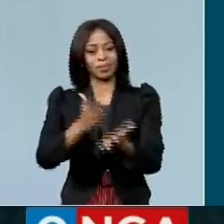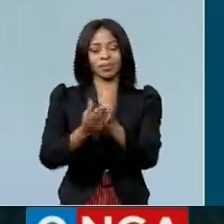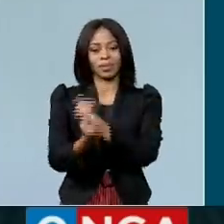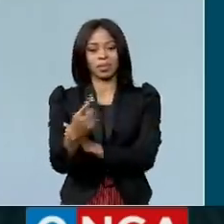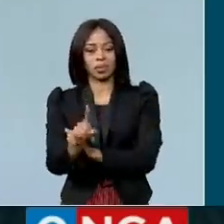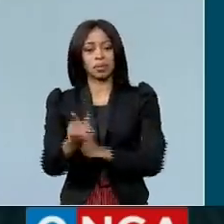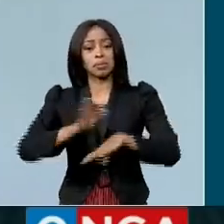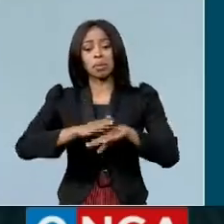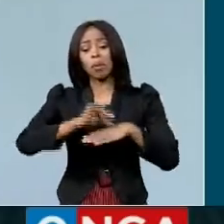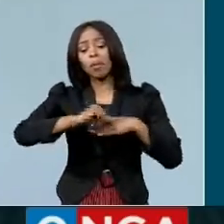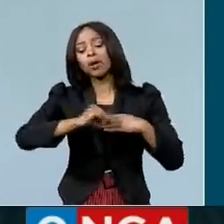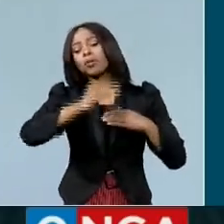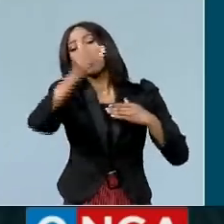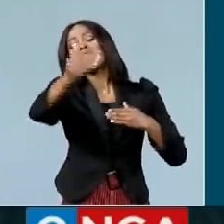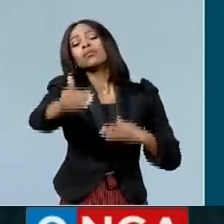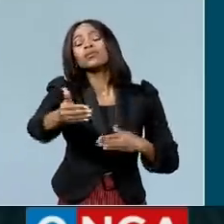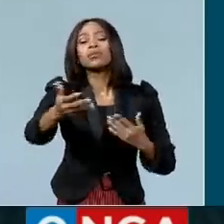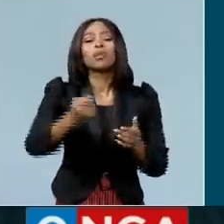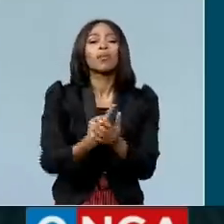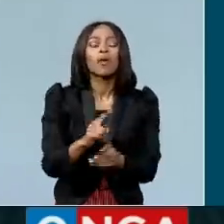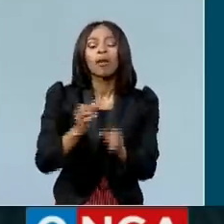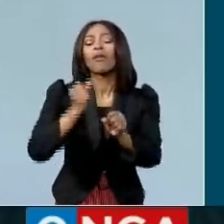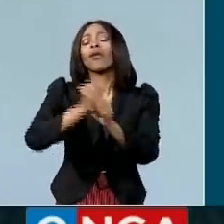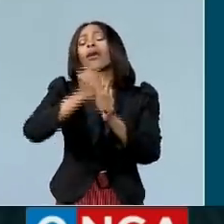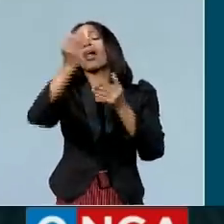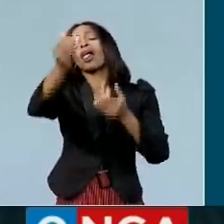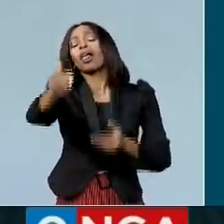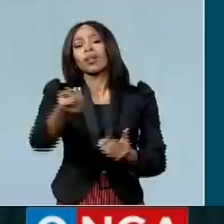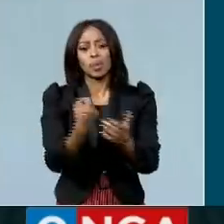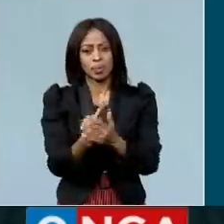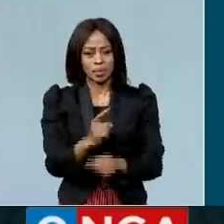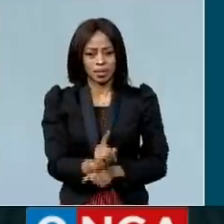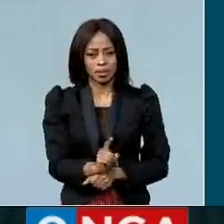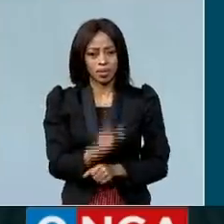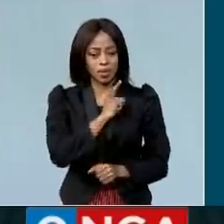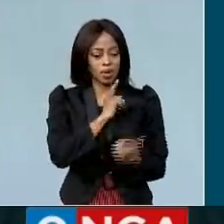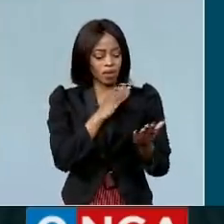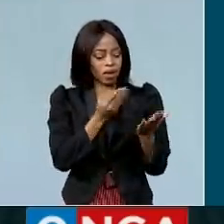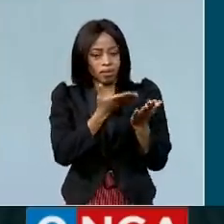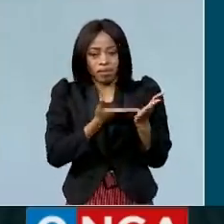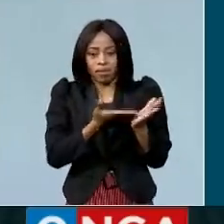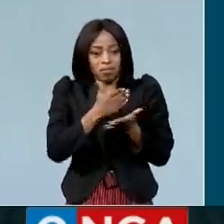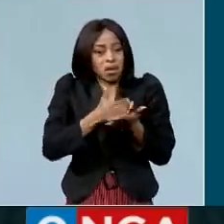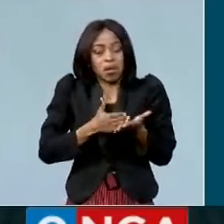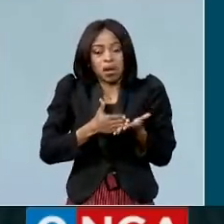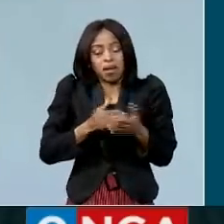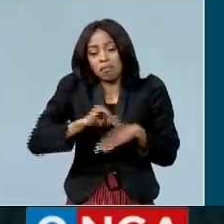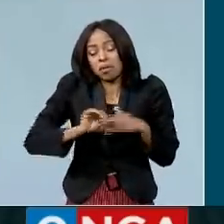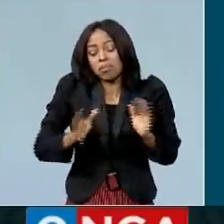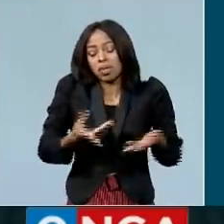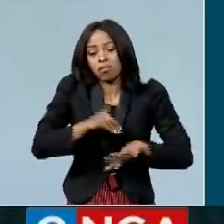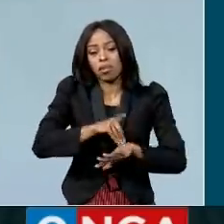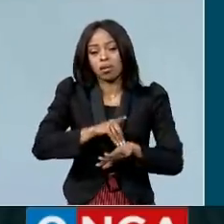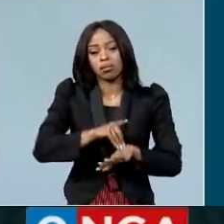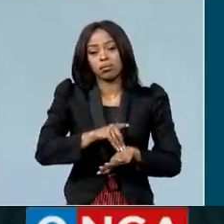especially months and perhaps years in advance, especially if we only have 1.5 months worth of